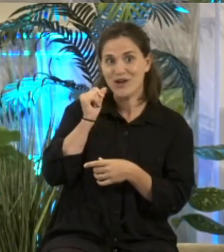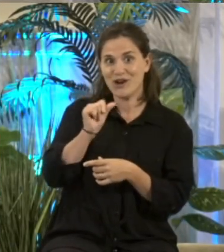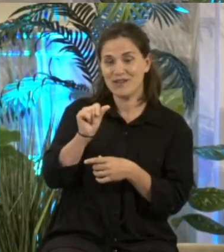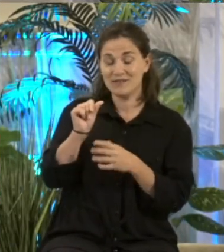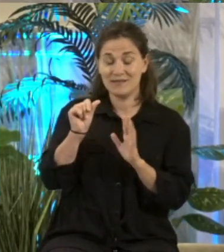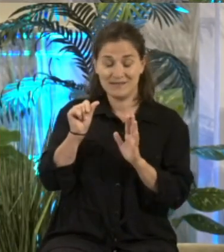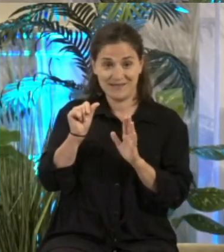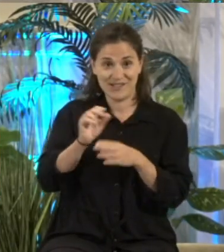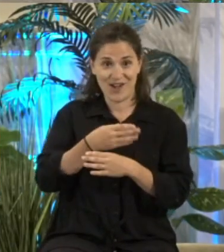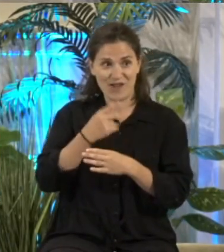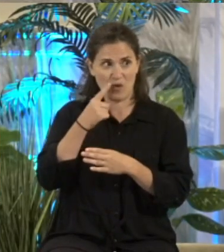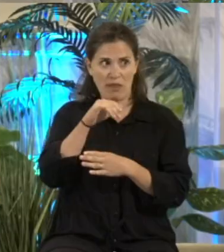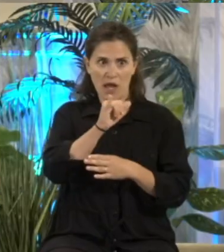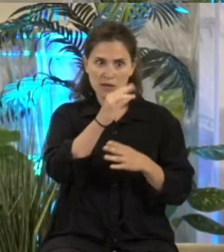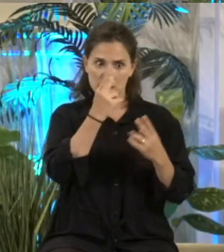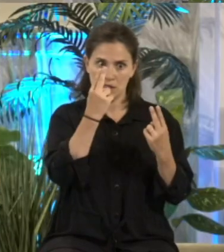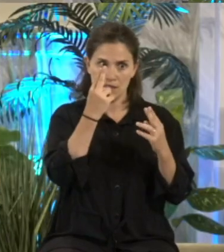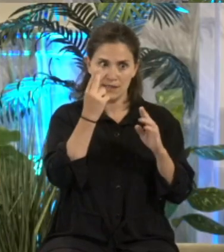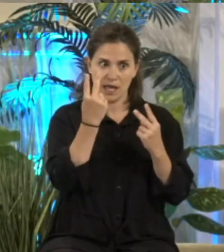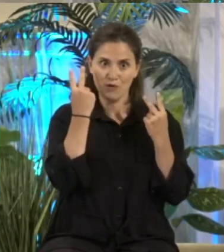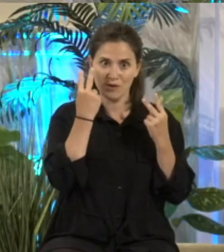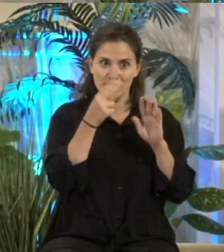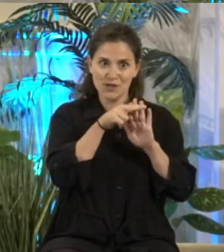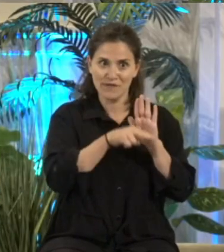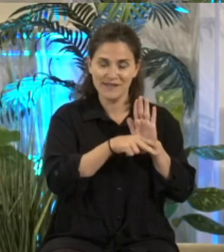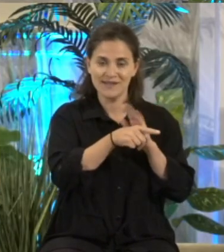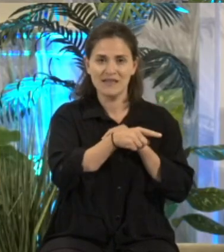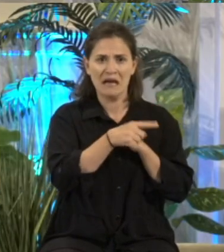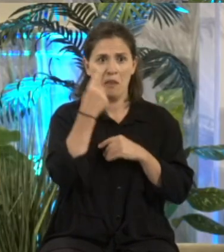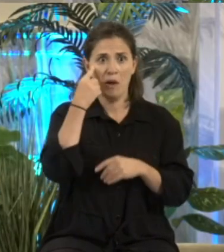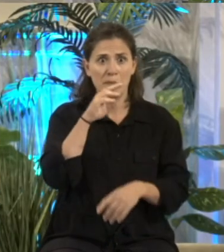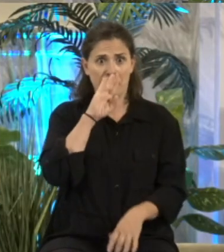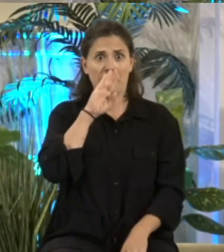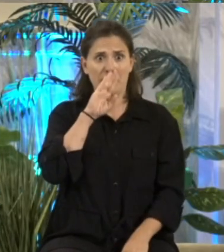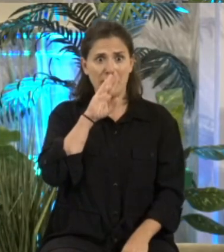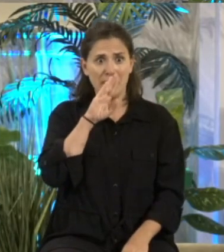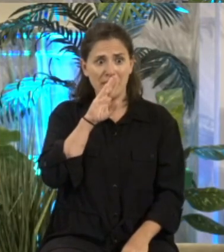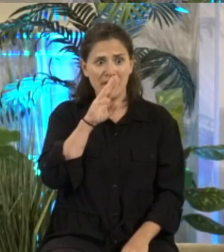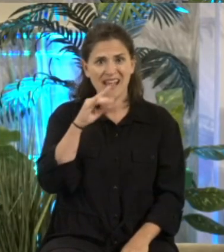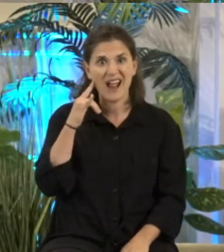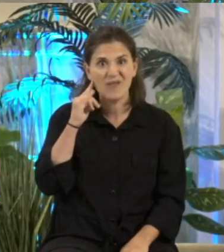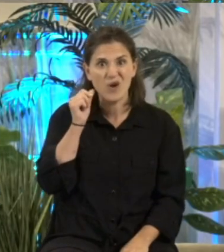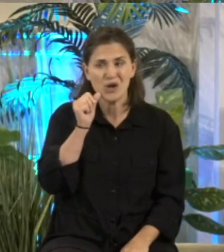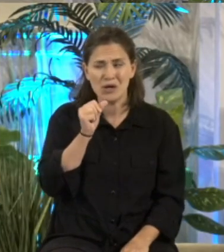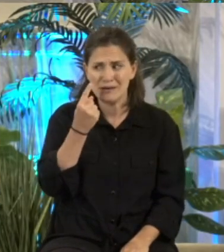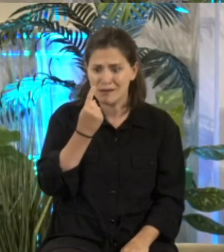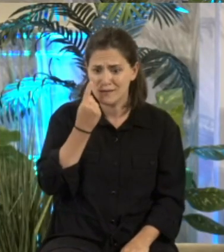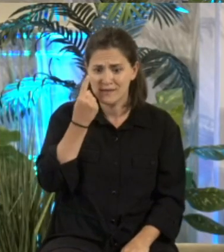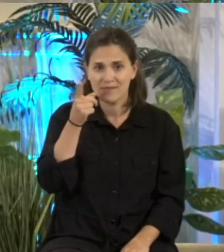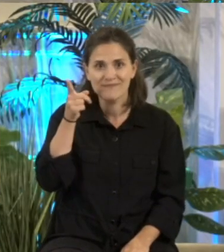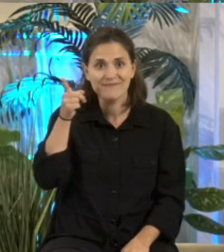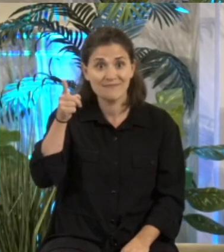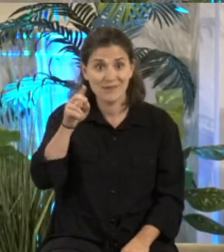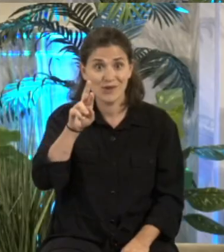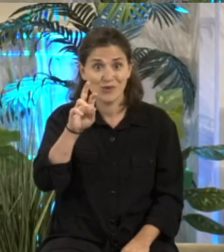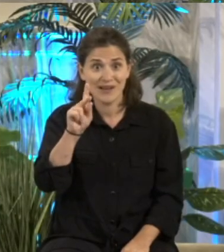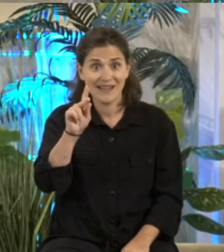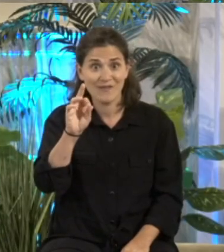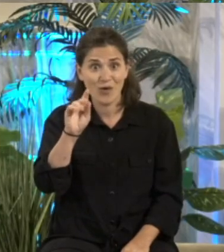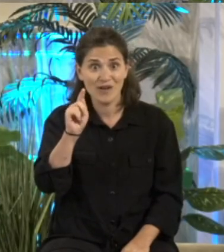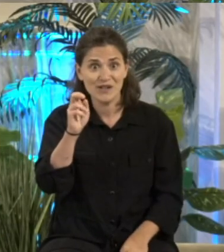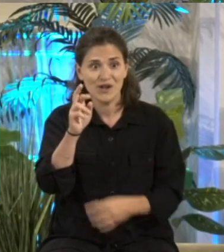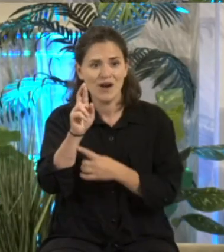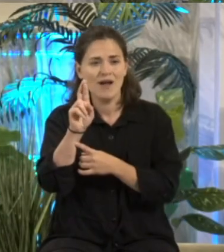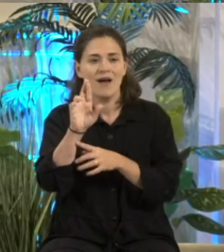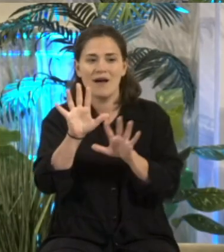Now, I admit I was stumped. But our music director, Rick Fortner,